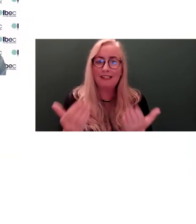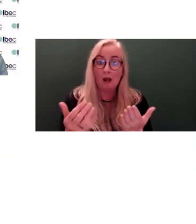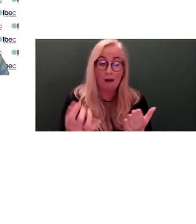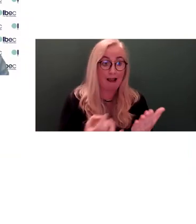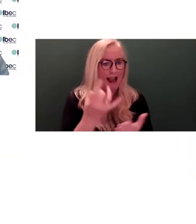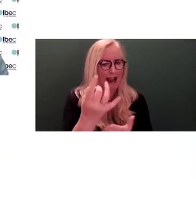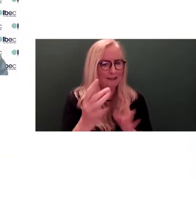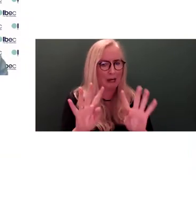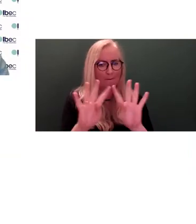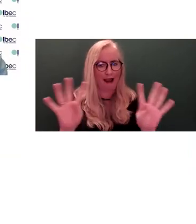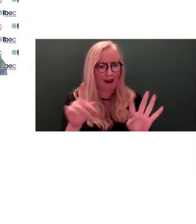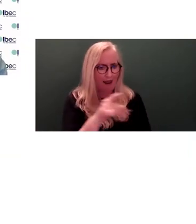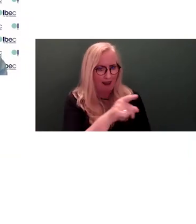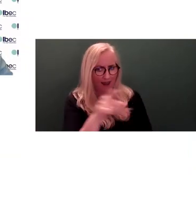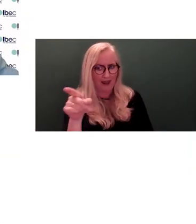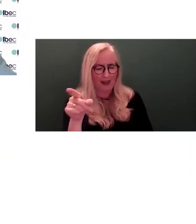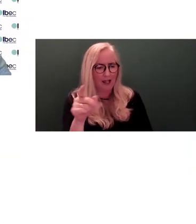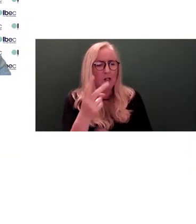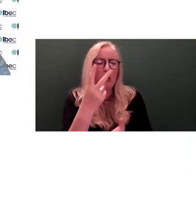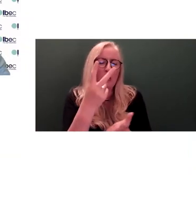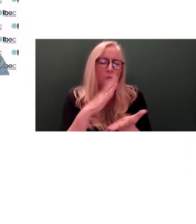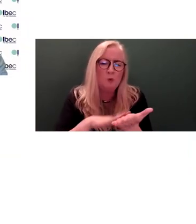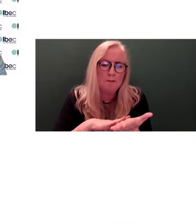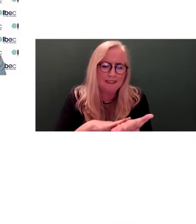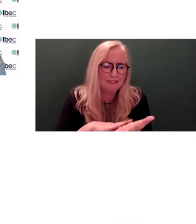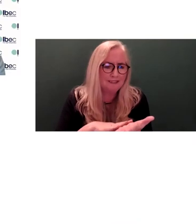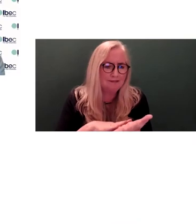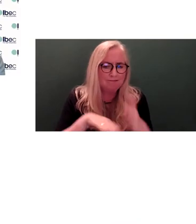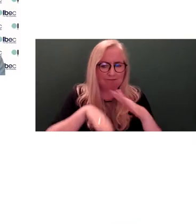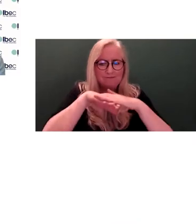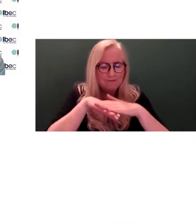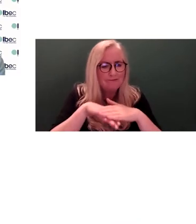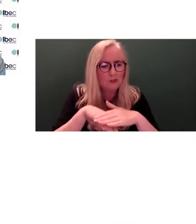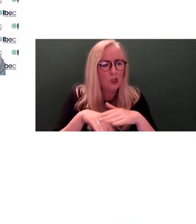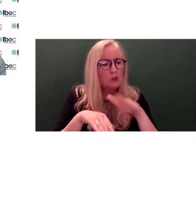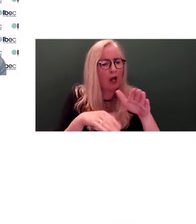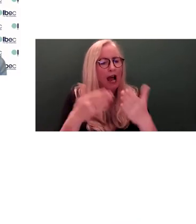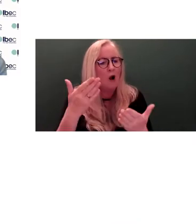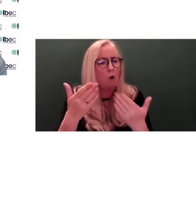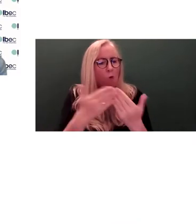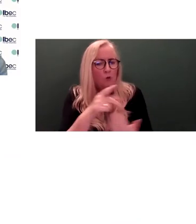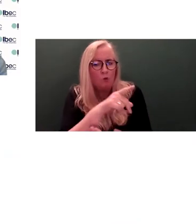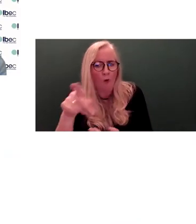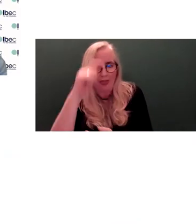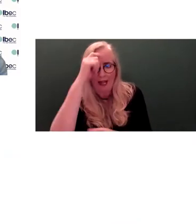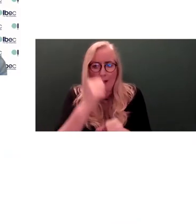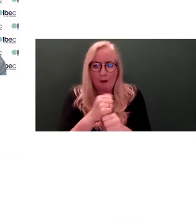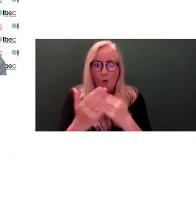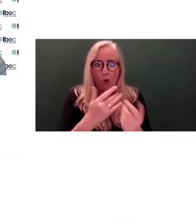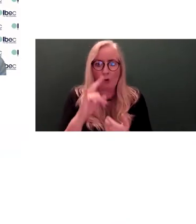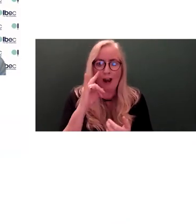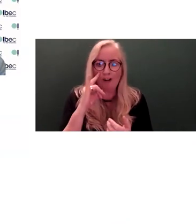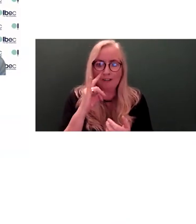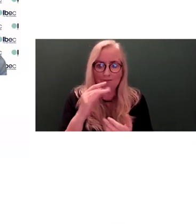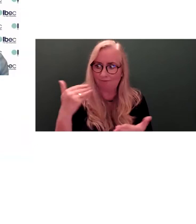of the panel members for 2 minutes at most on your reactions to what you've heard so far, or some of the key points that